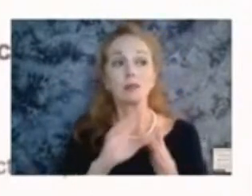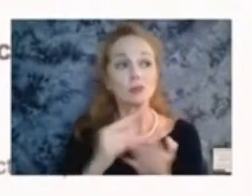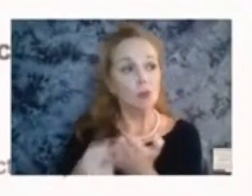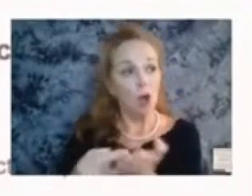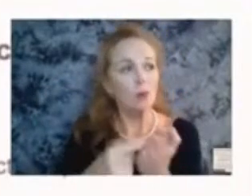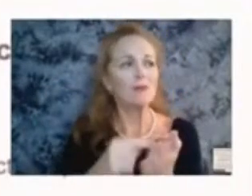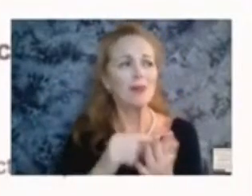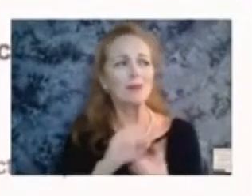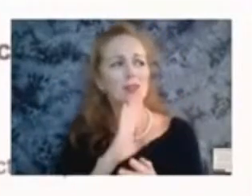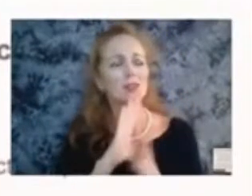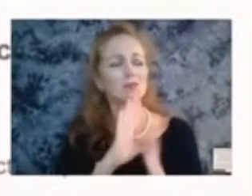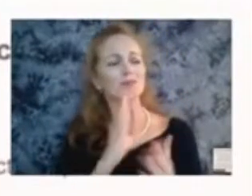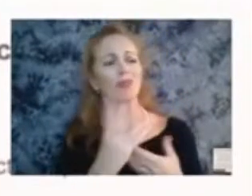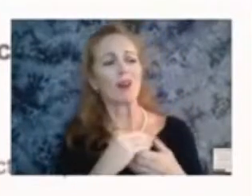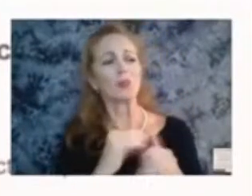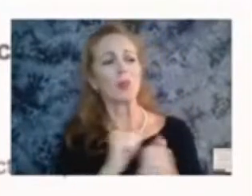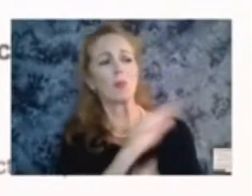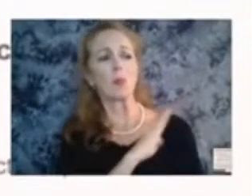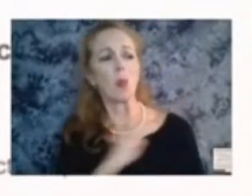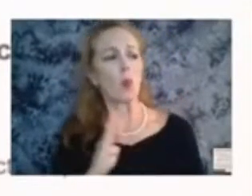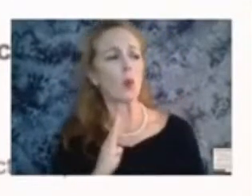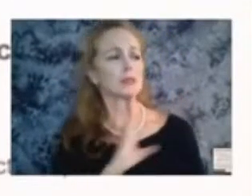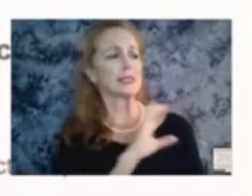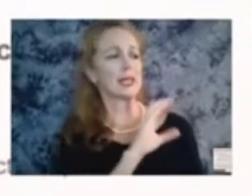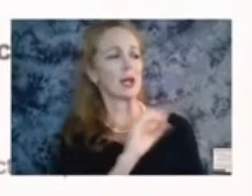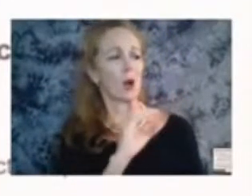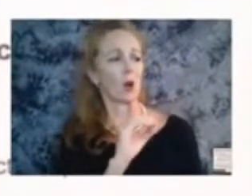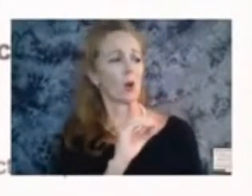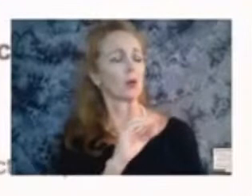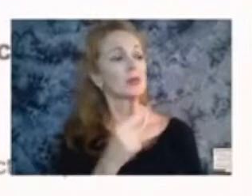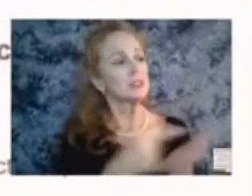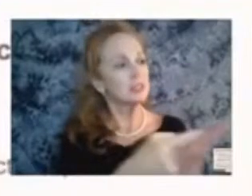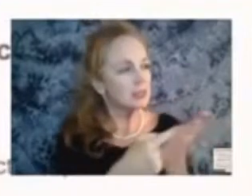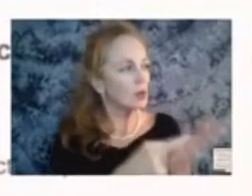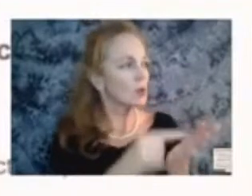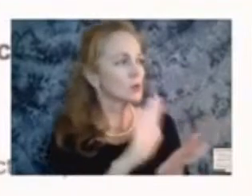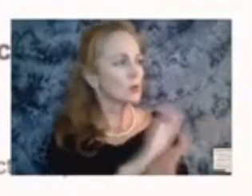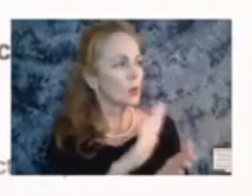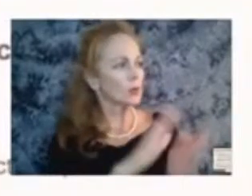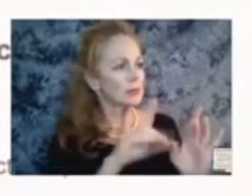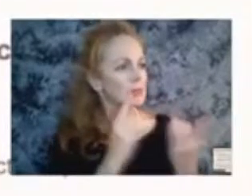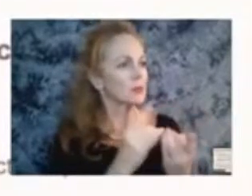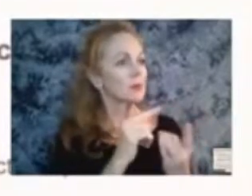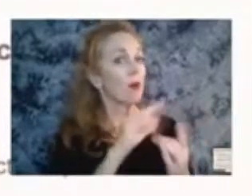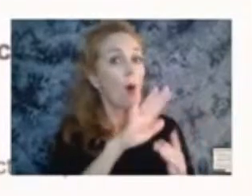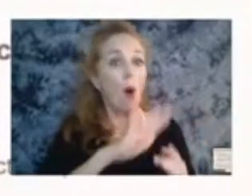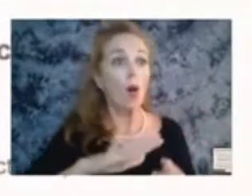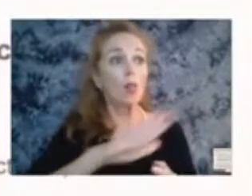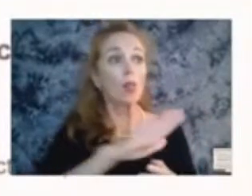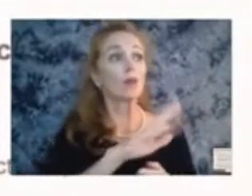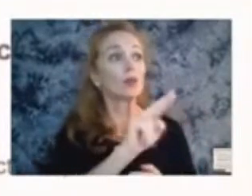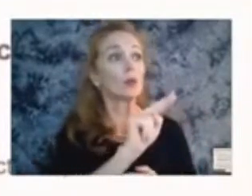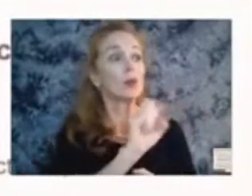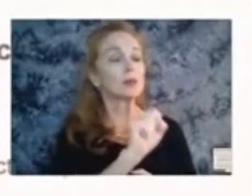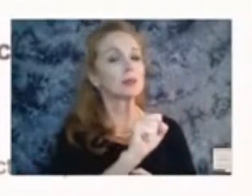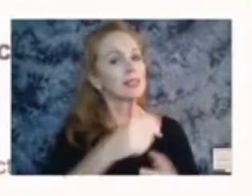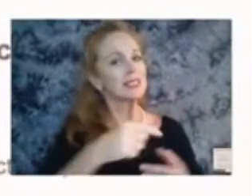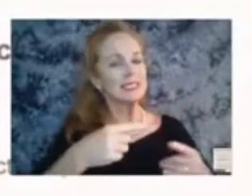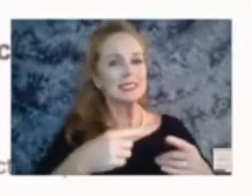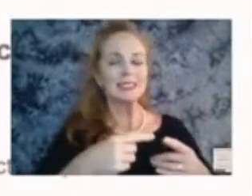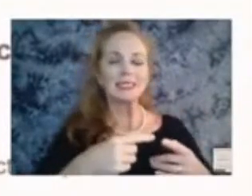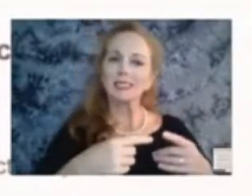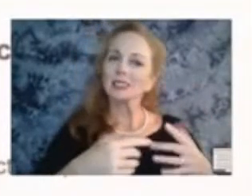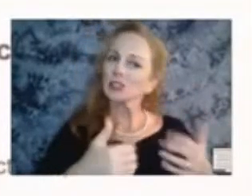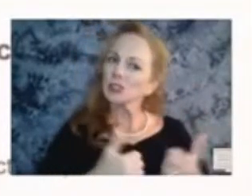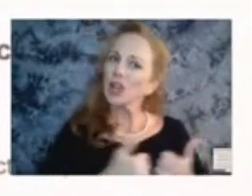COO boards and conversations, and every school district across this nation is struggling with this